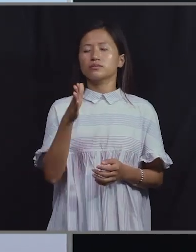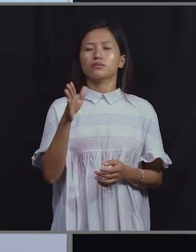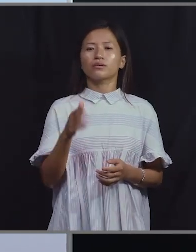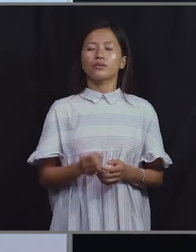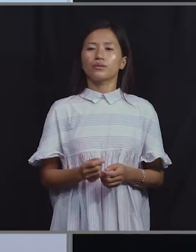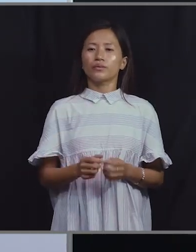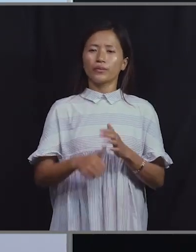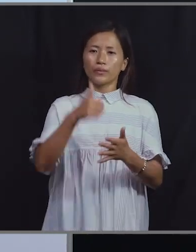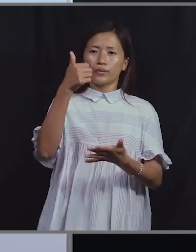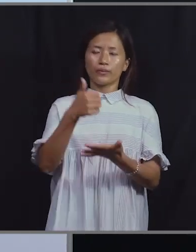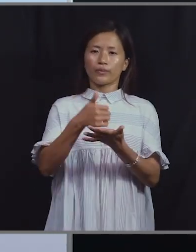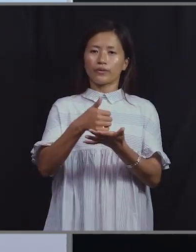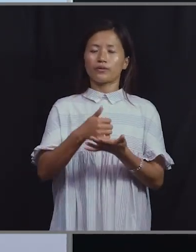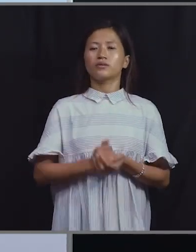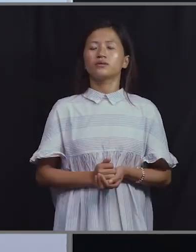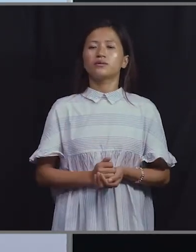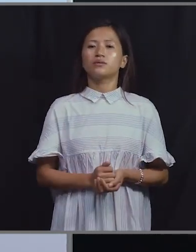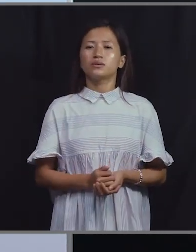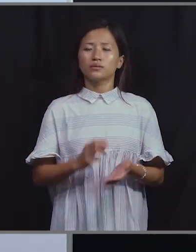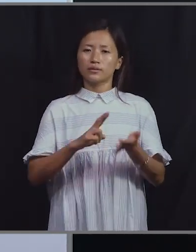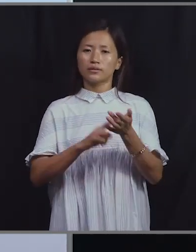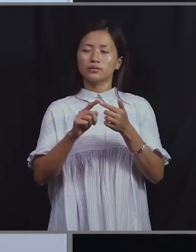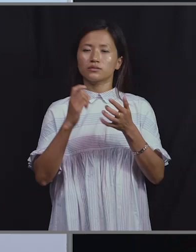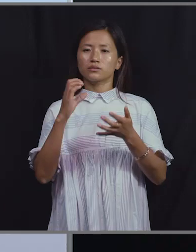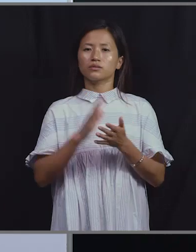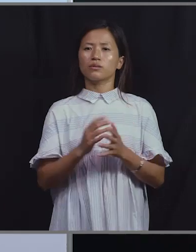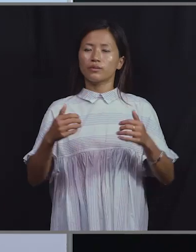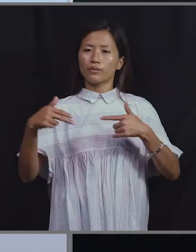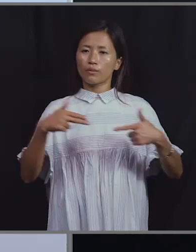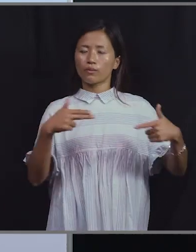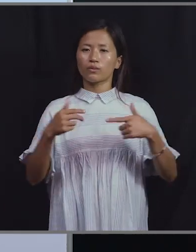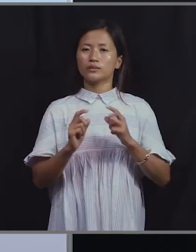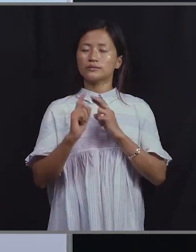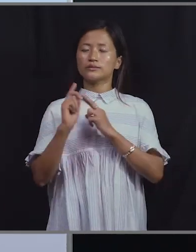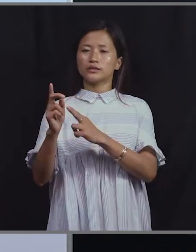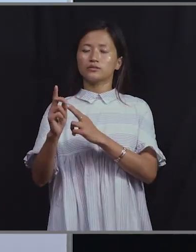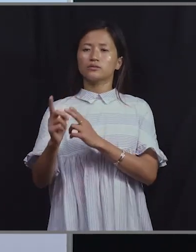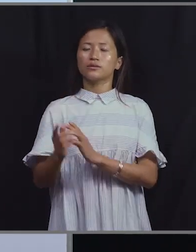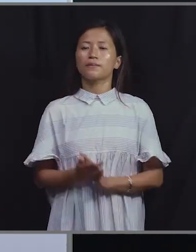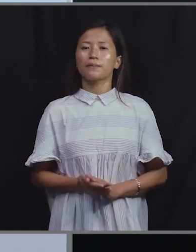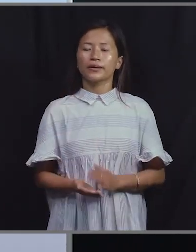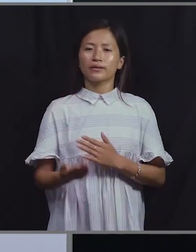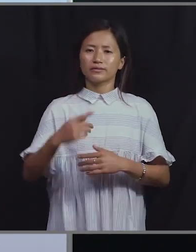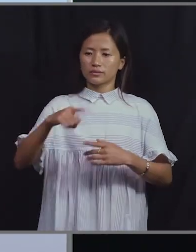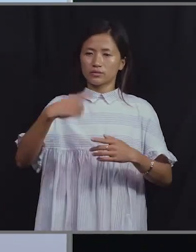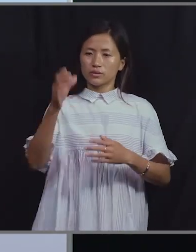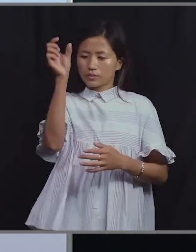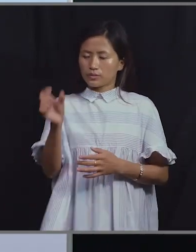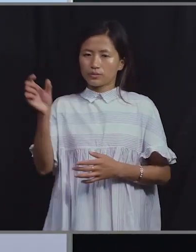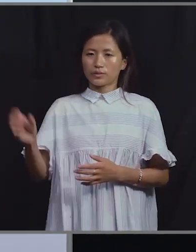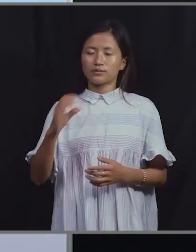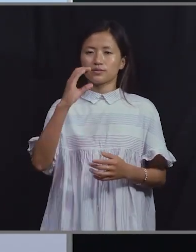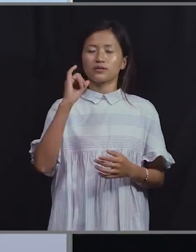in a nuclear war. Because in a nuclear war, it will lead to the wipeout of the entire human